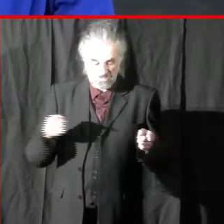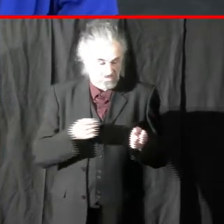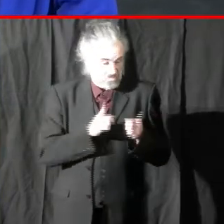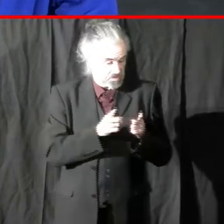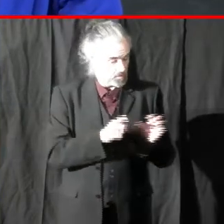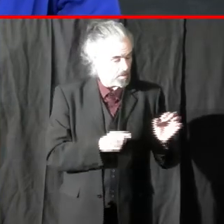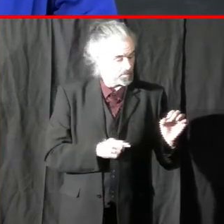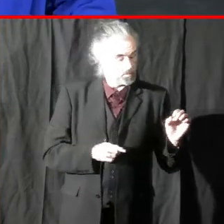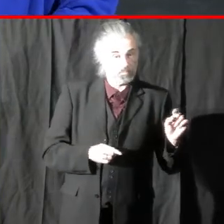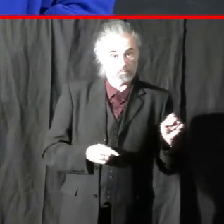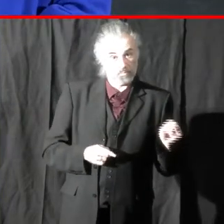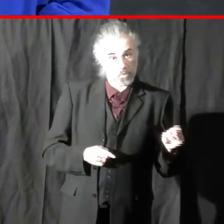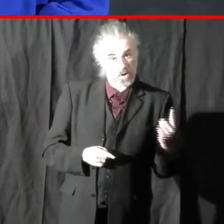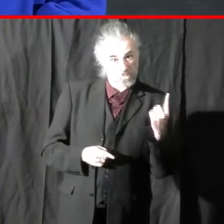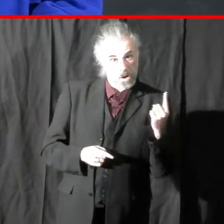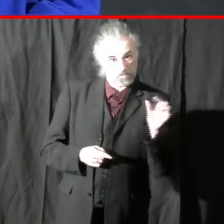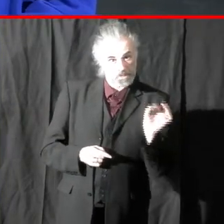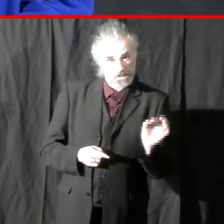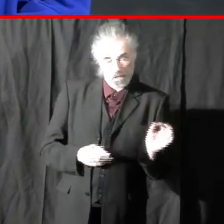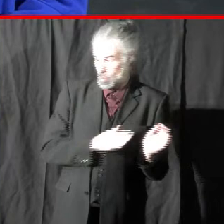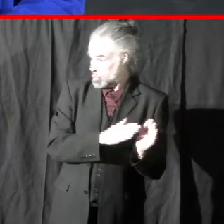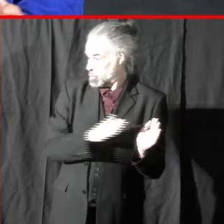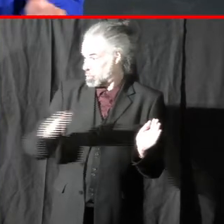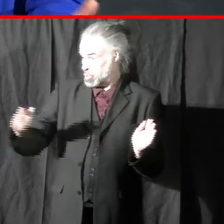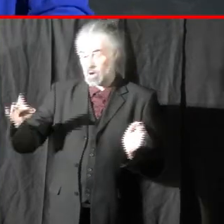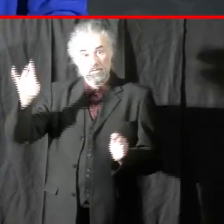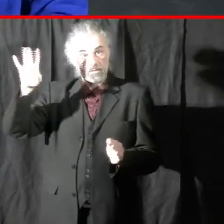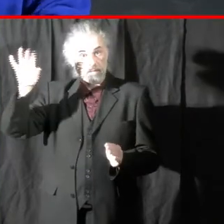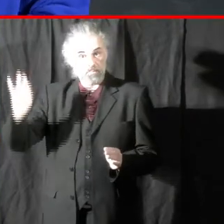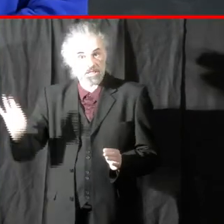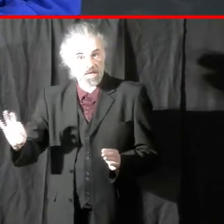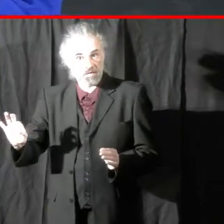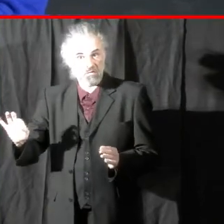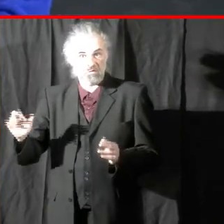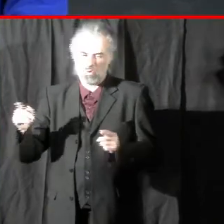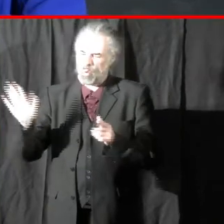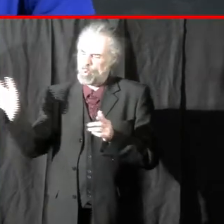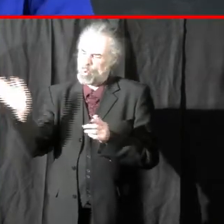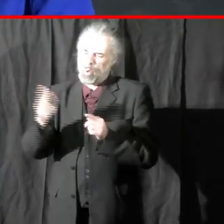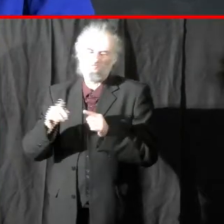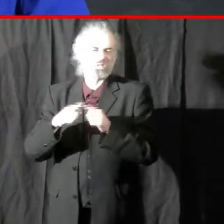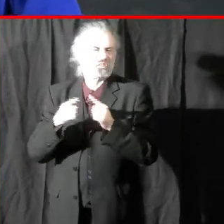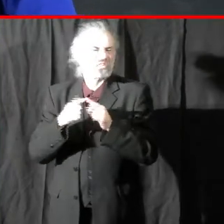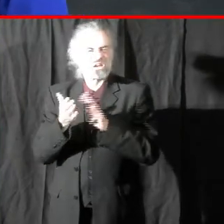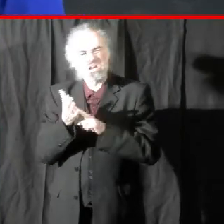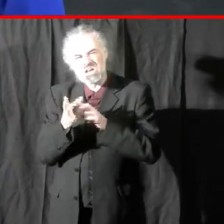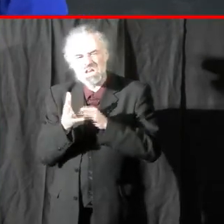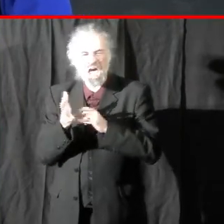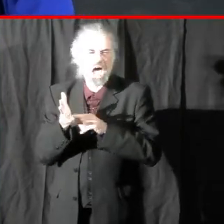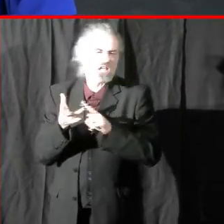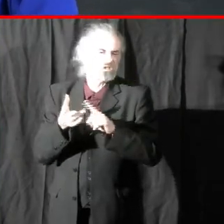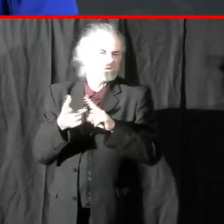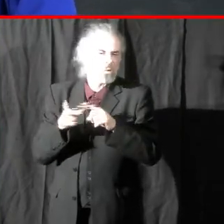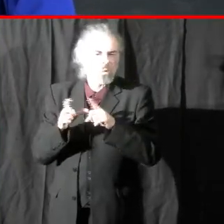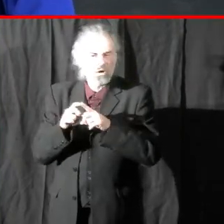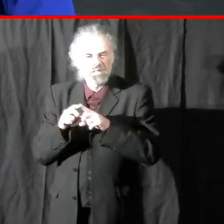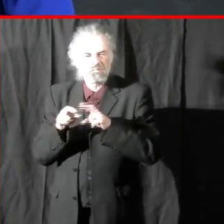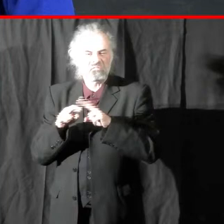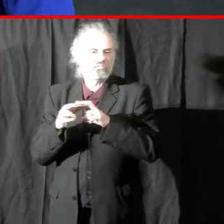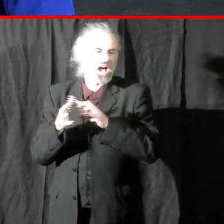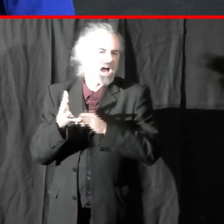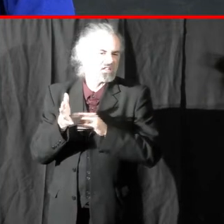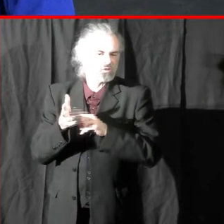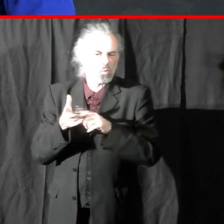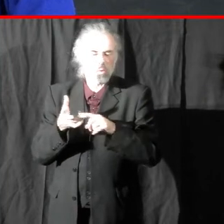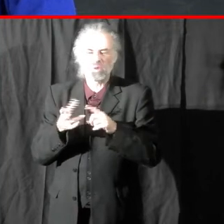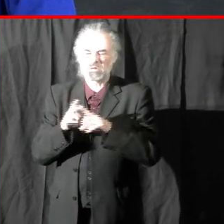0.1% tiny amounts or 10% mm-hmm. of nastoids, fastoids, lastoids, castoids, frastoids, or toids.